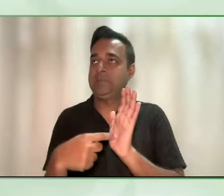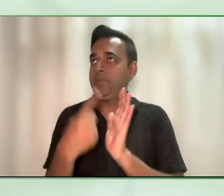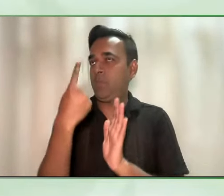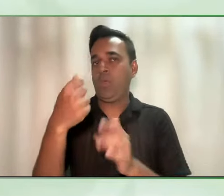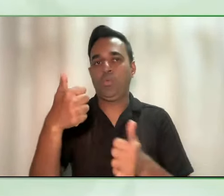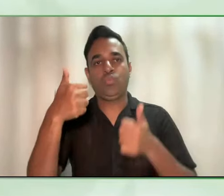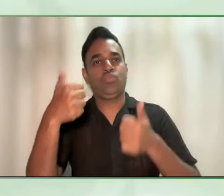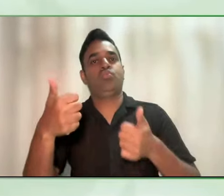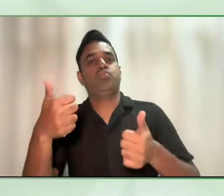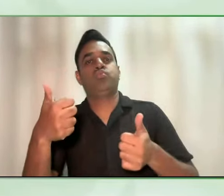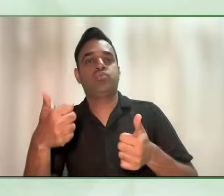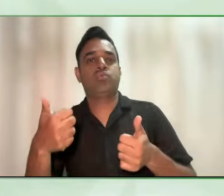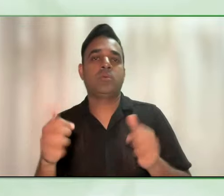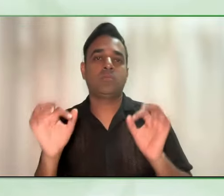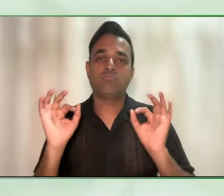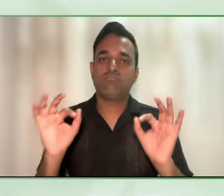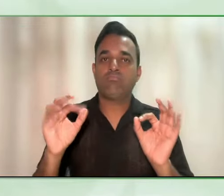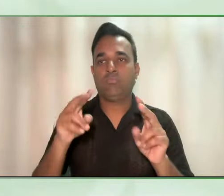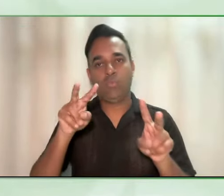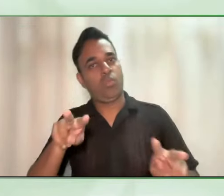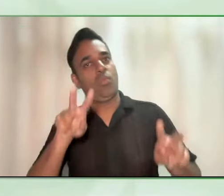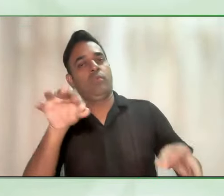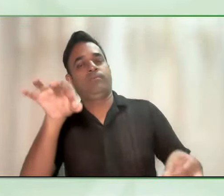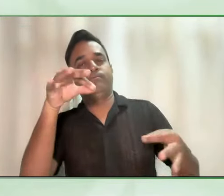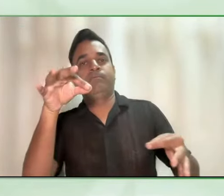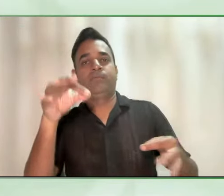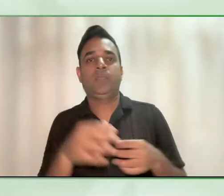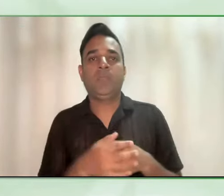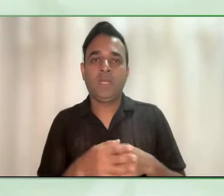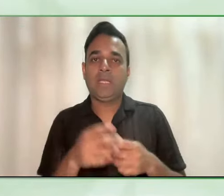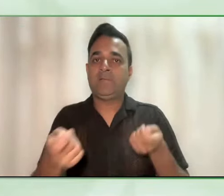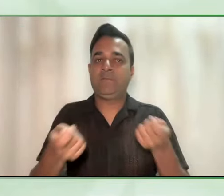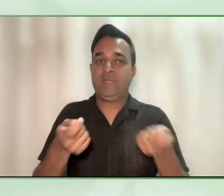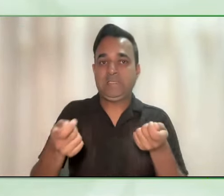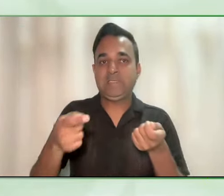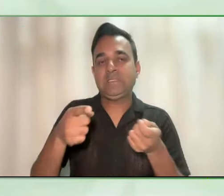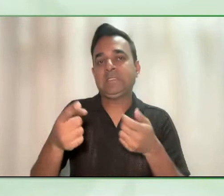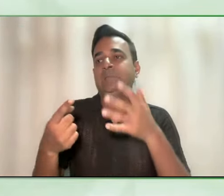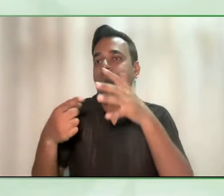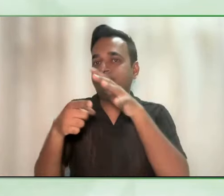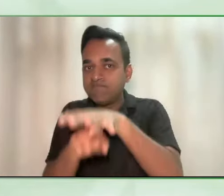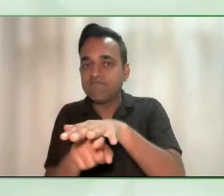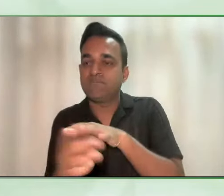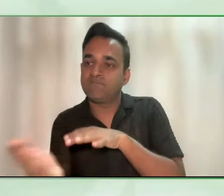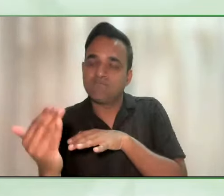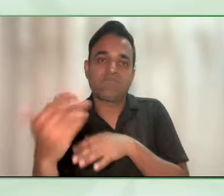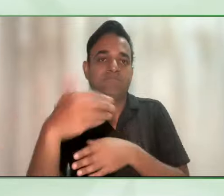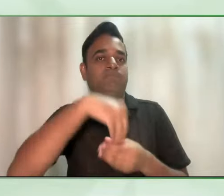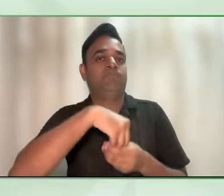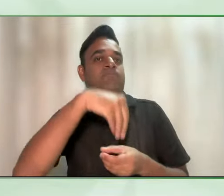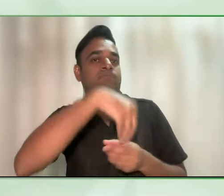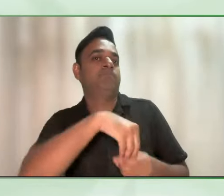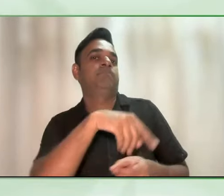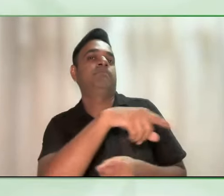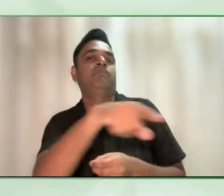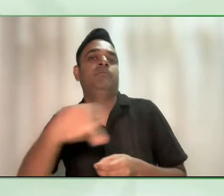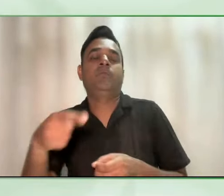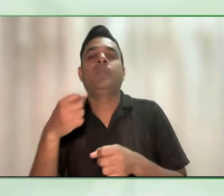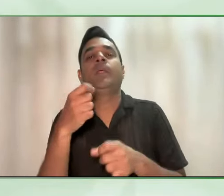In this project, we also learn another important lesson about the importance to